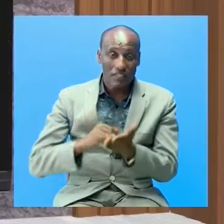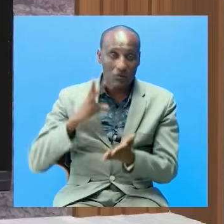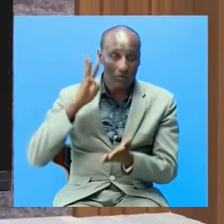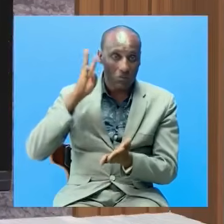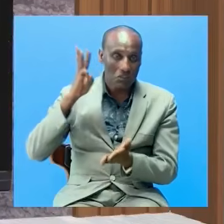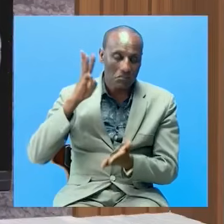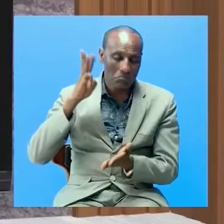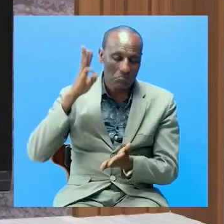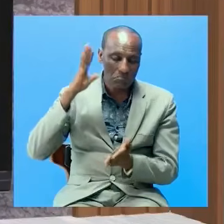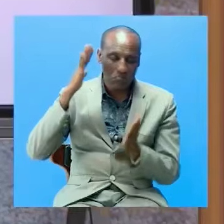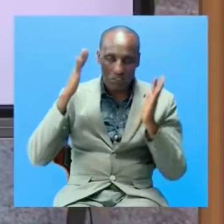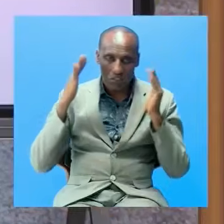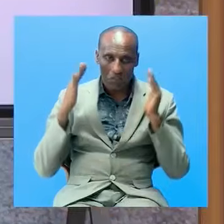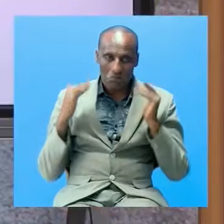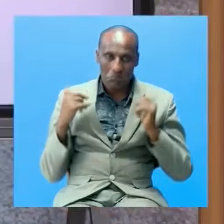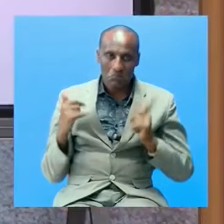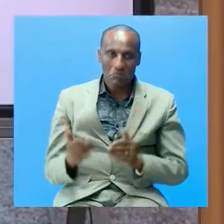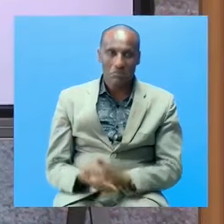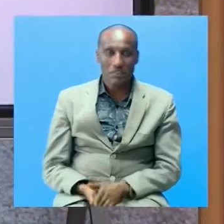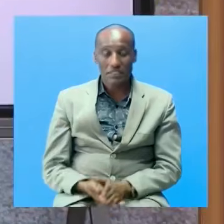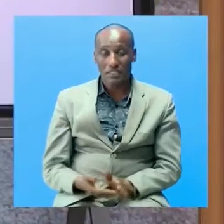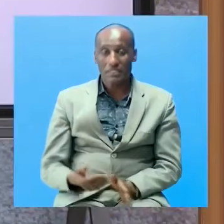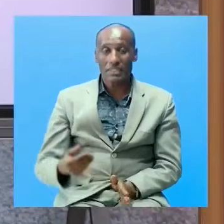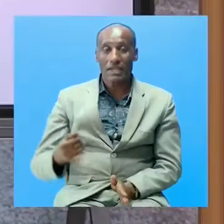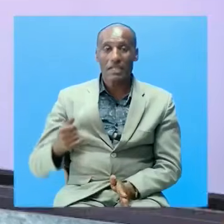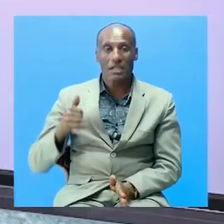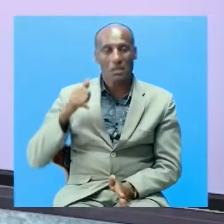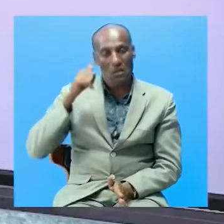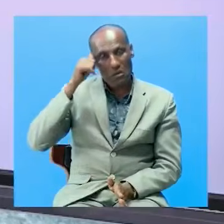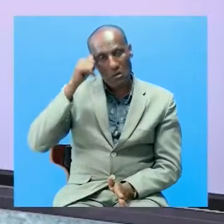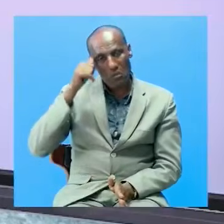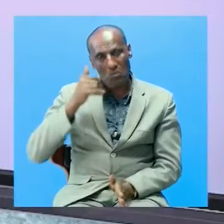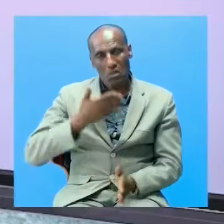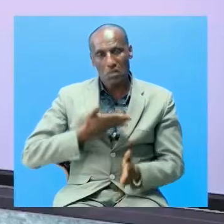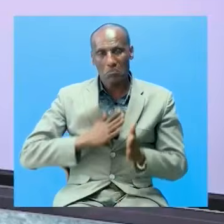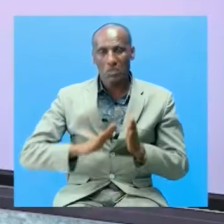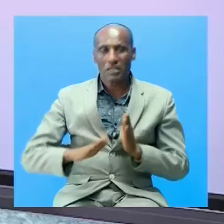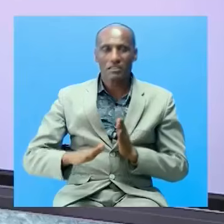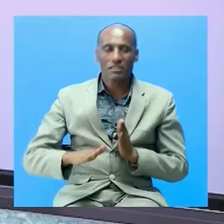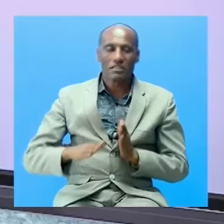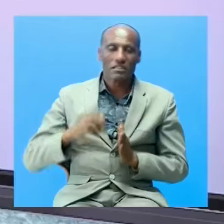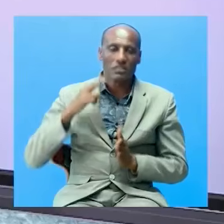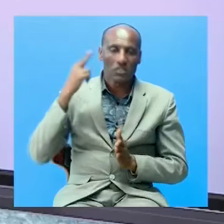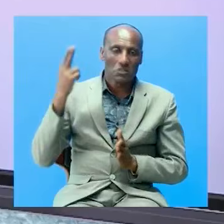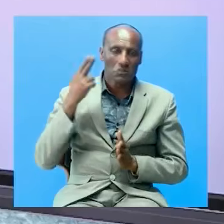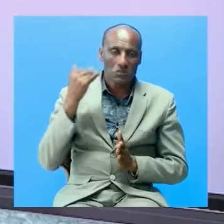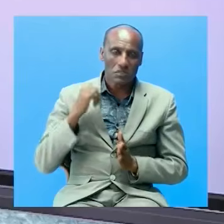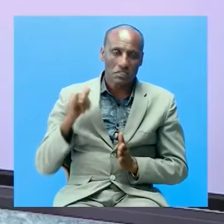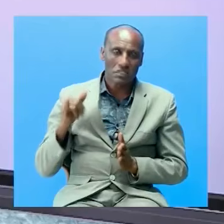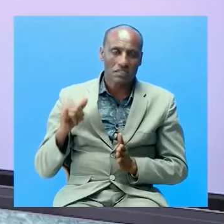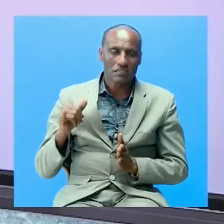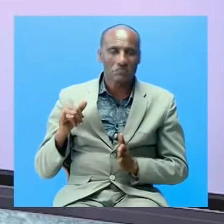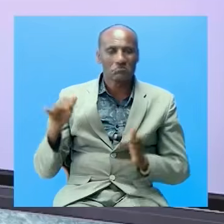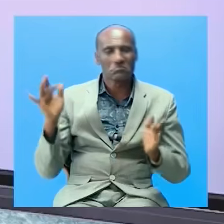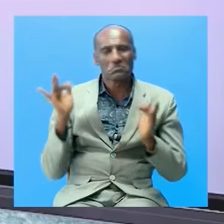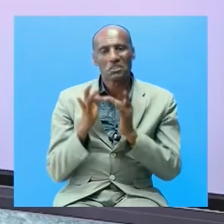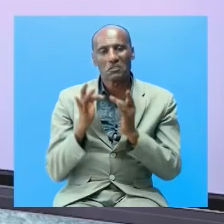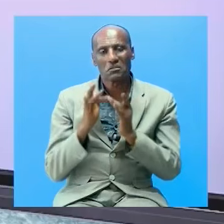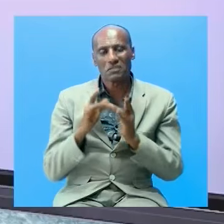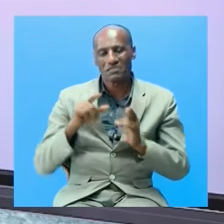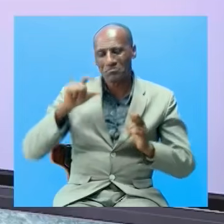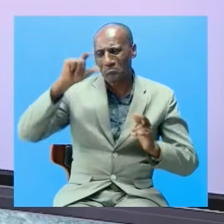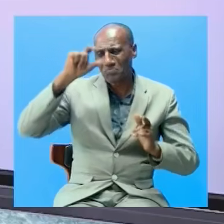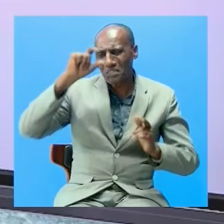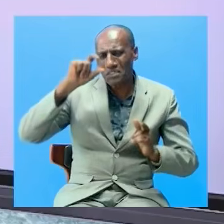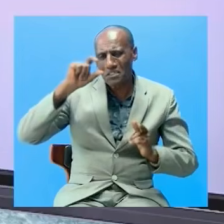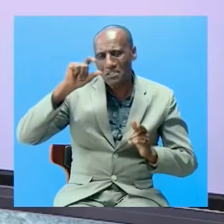Look at this. If the weatherman said it will rain, it will rain. a weatherman is a human being, right? He